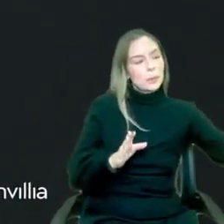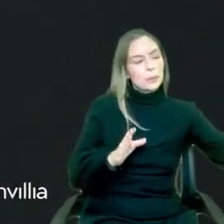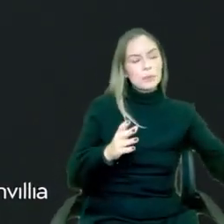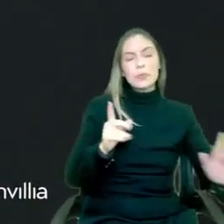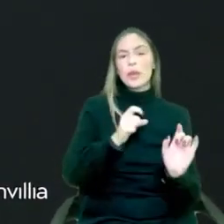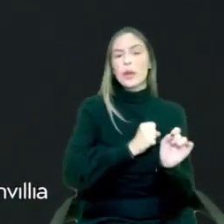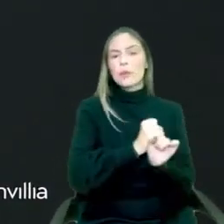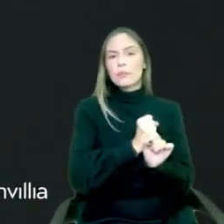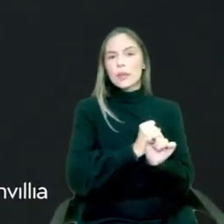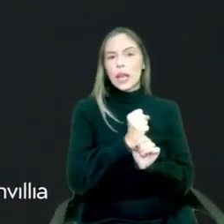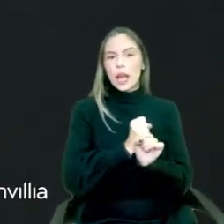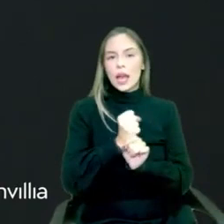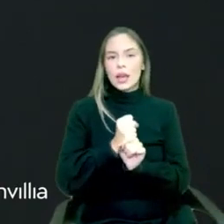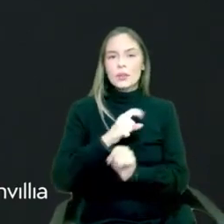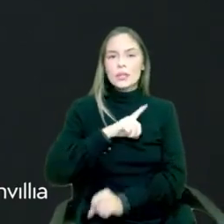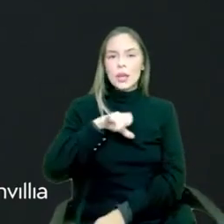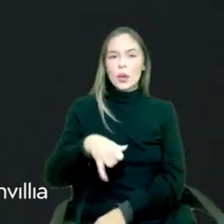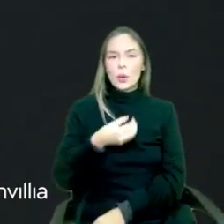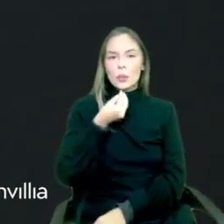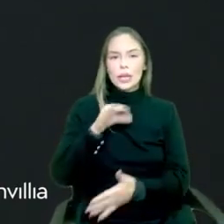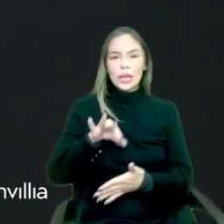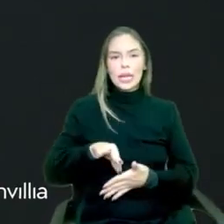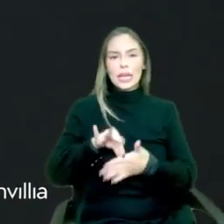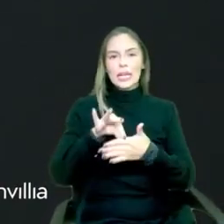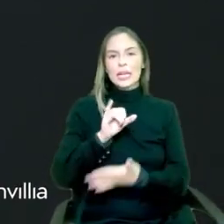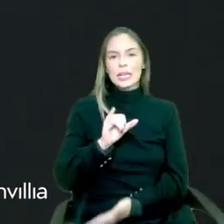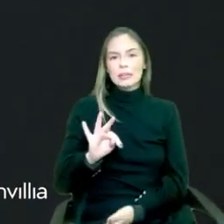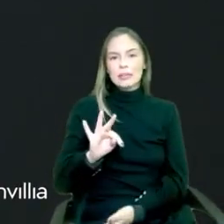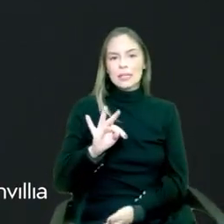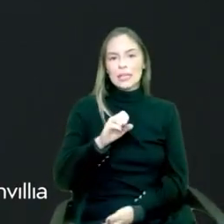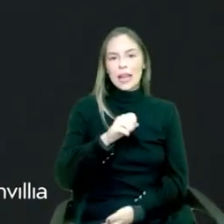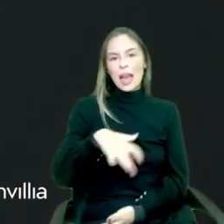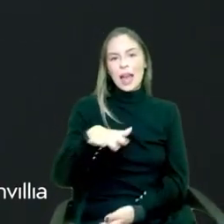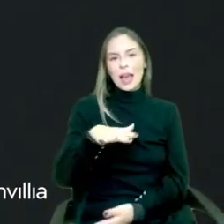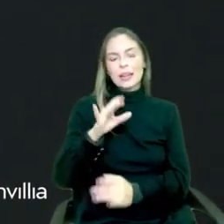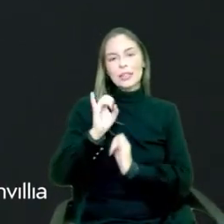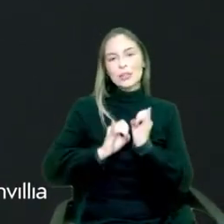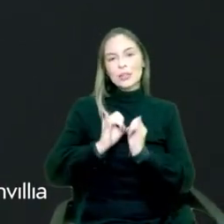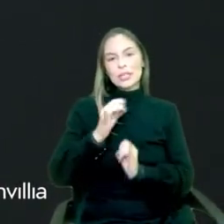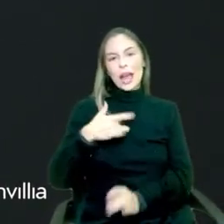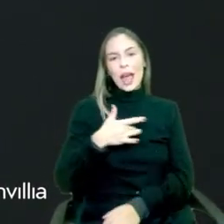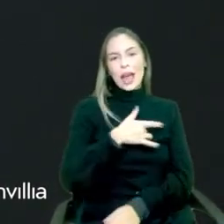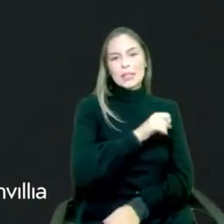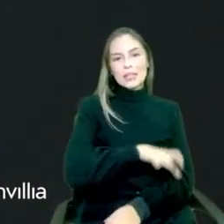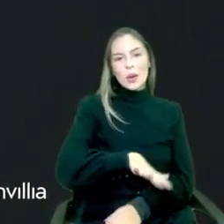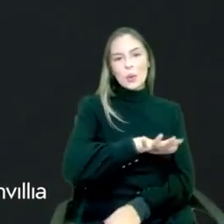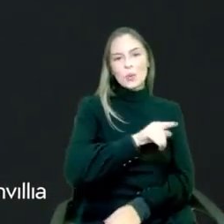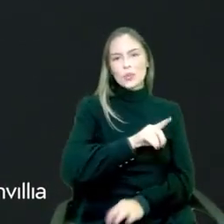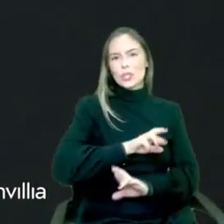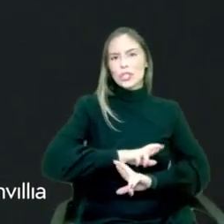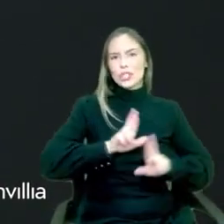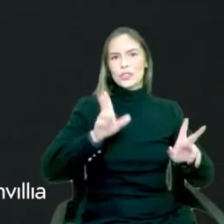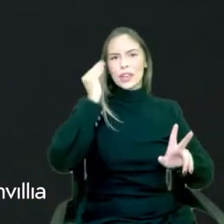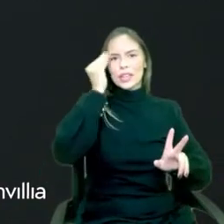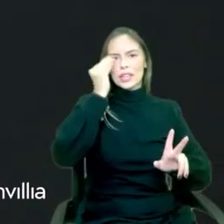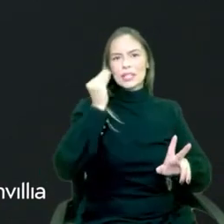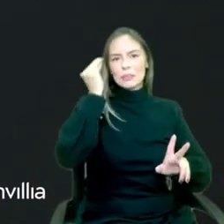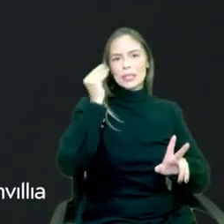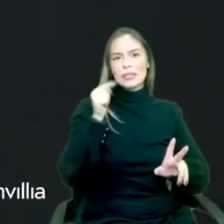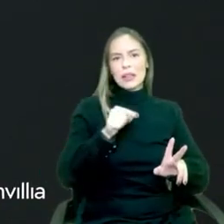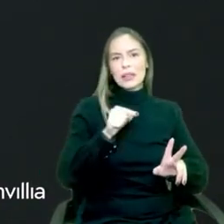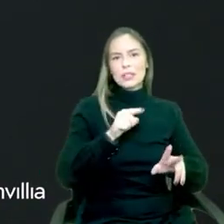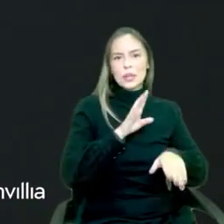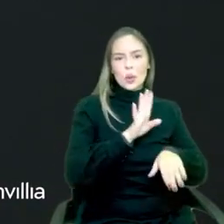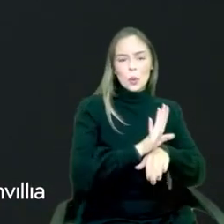IT in the health industry, totally different experience to look for the patients, to look for the physicians,